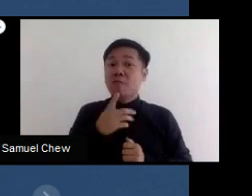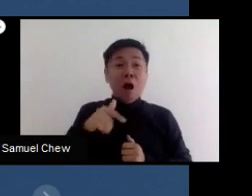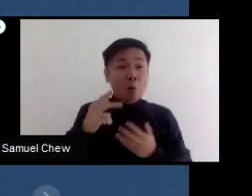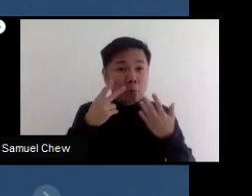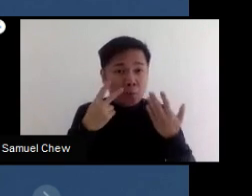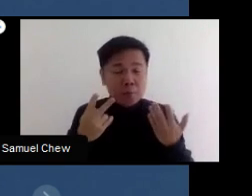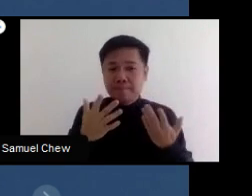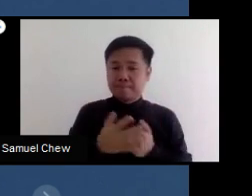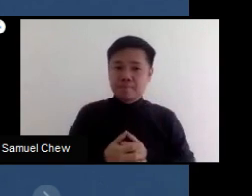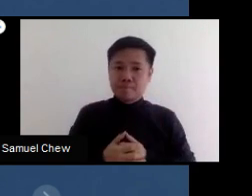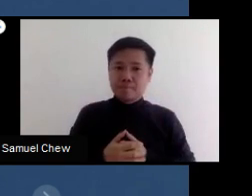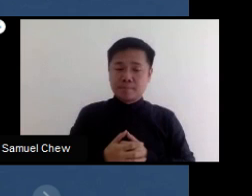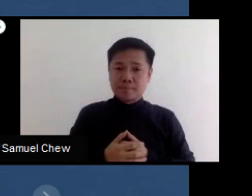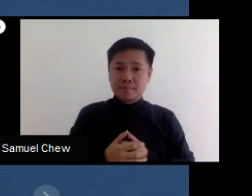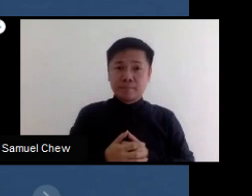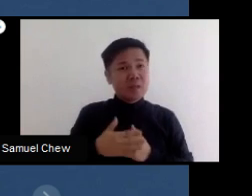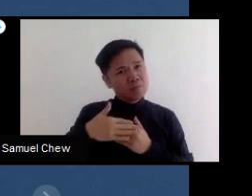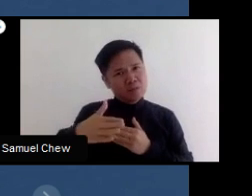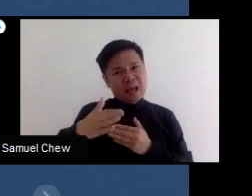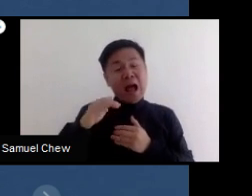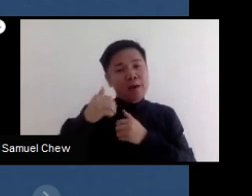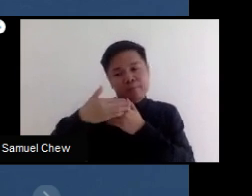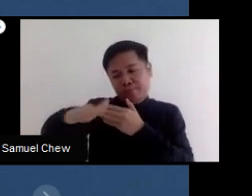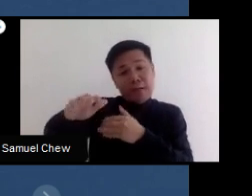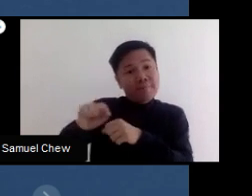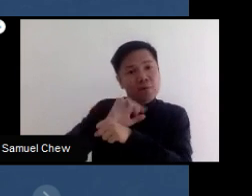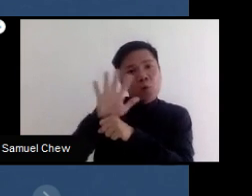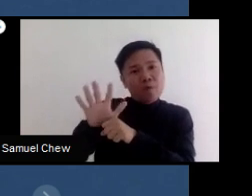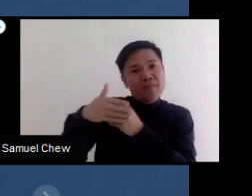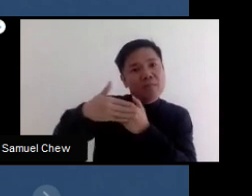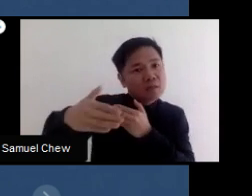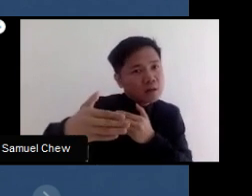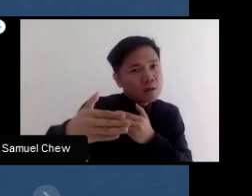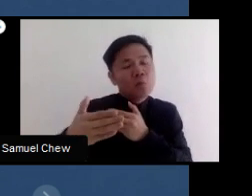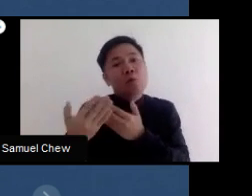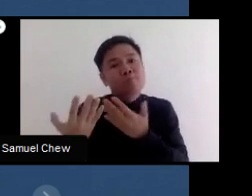the post-COVID social development.